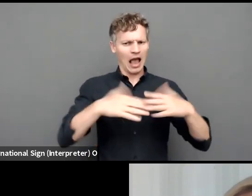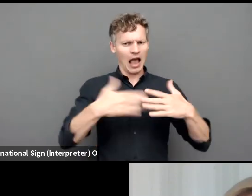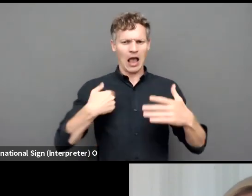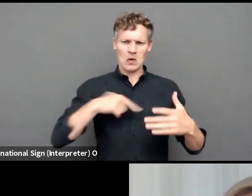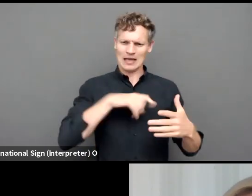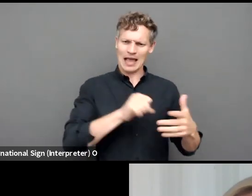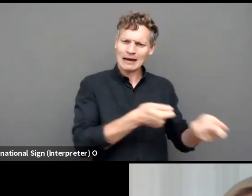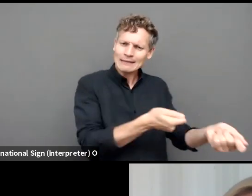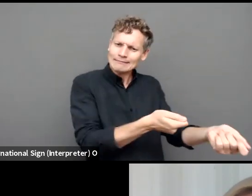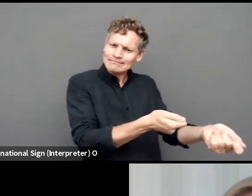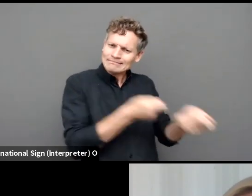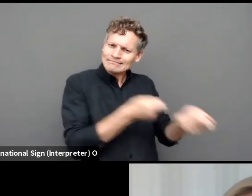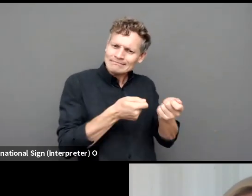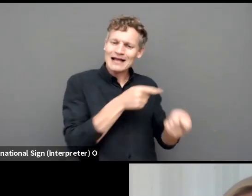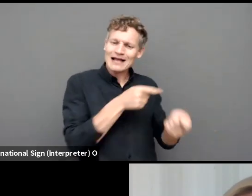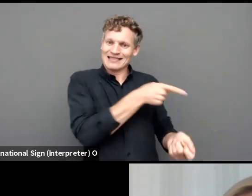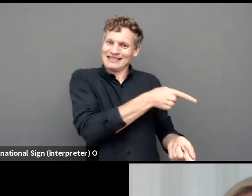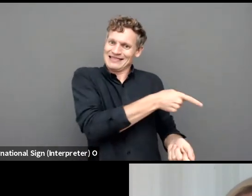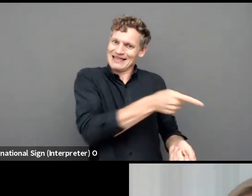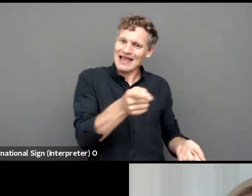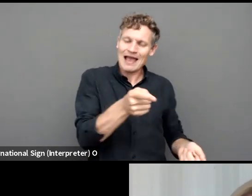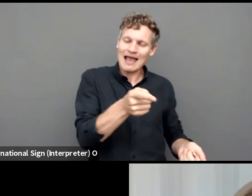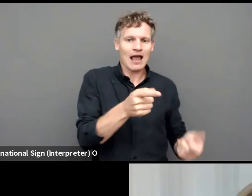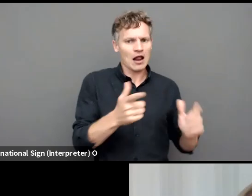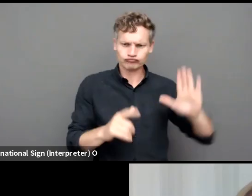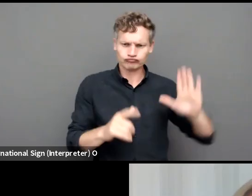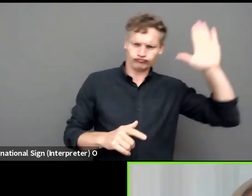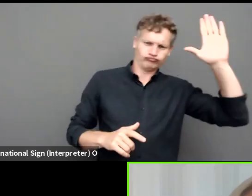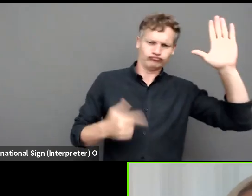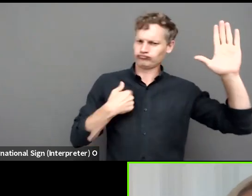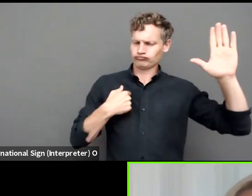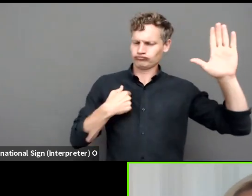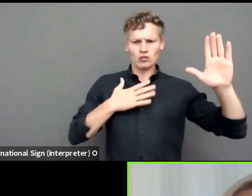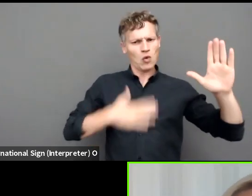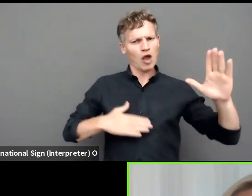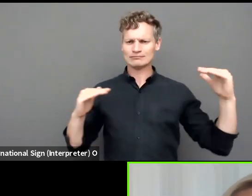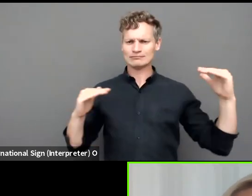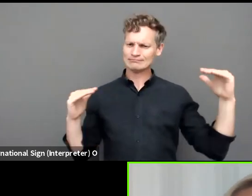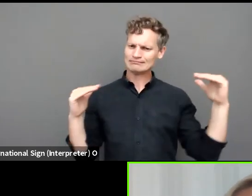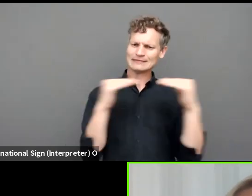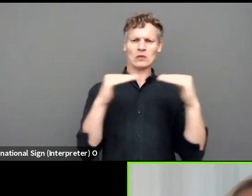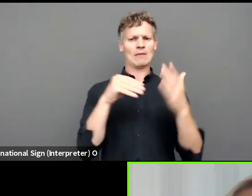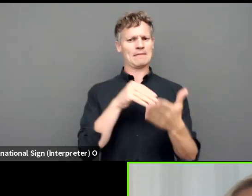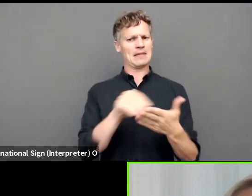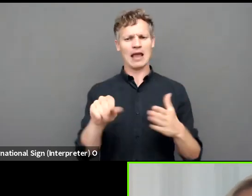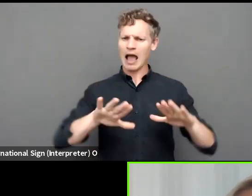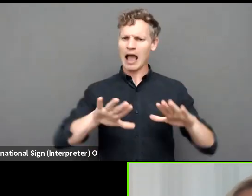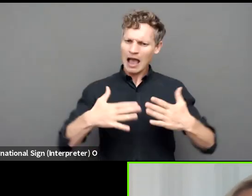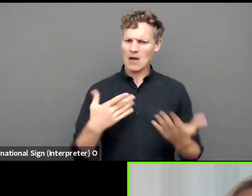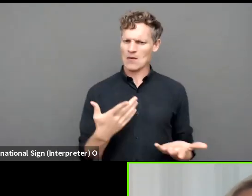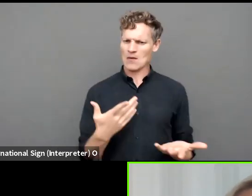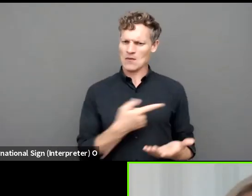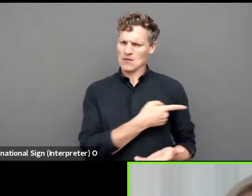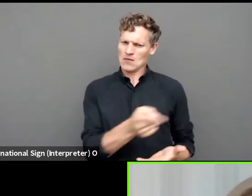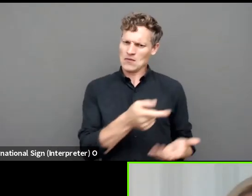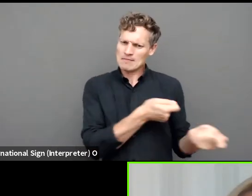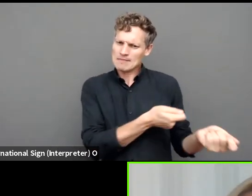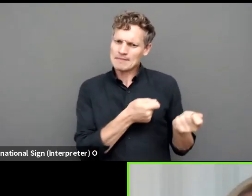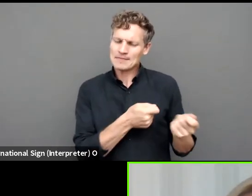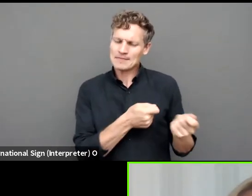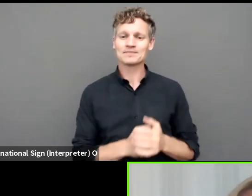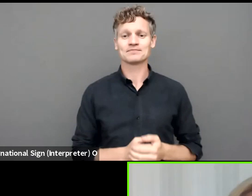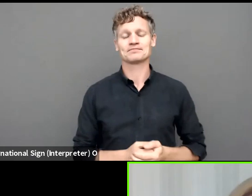of closing this pay gap? Yeah, thank you for that question. Clearly, we need to work on both the